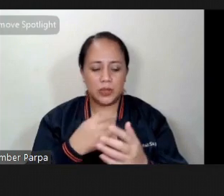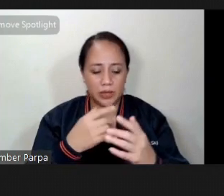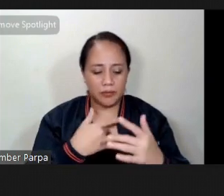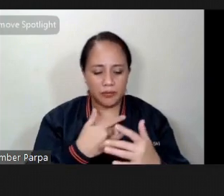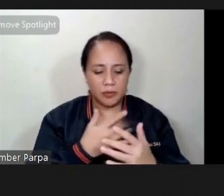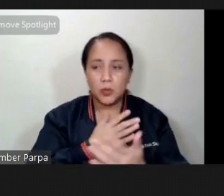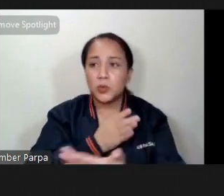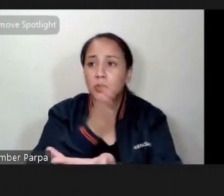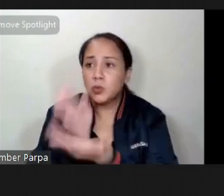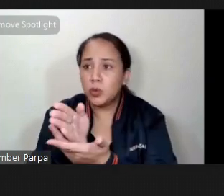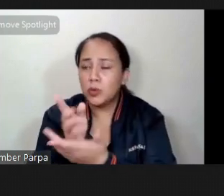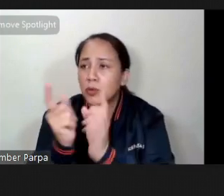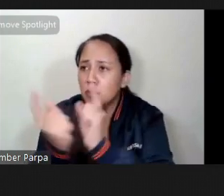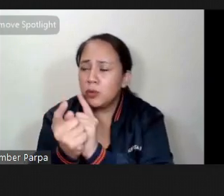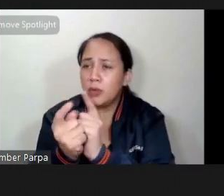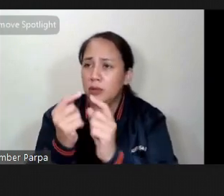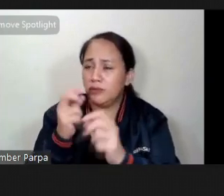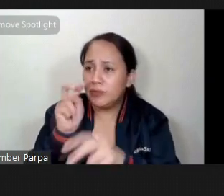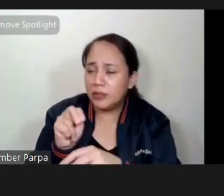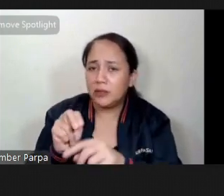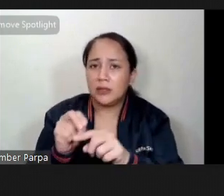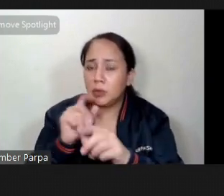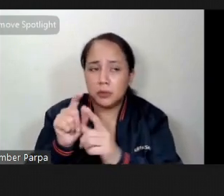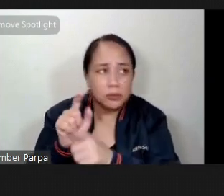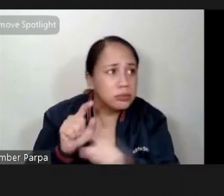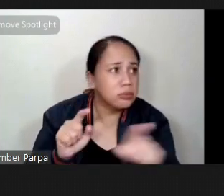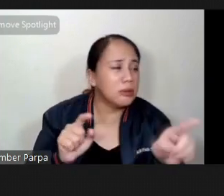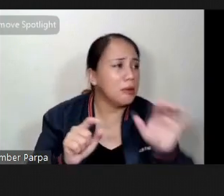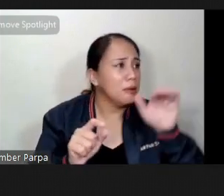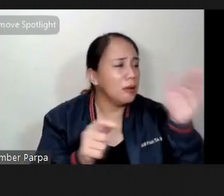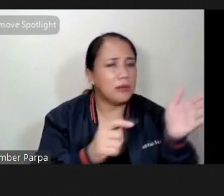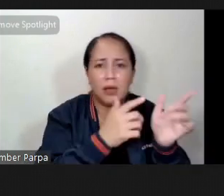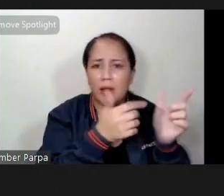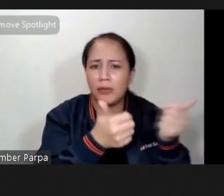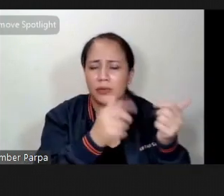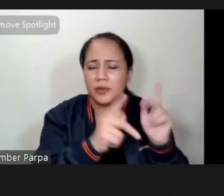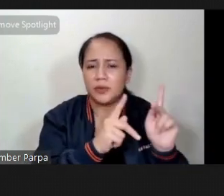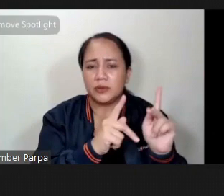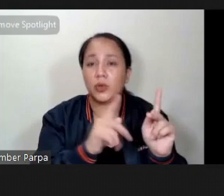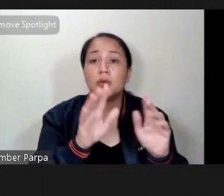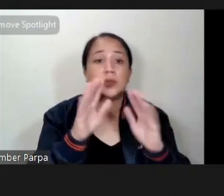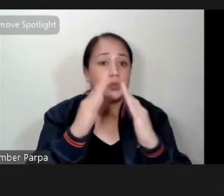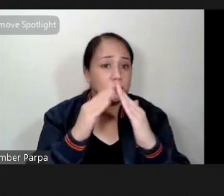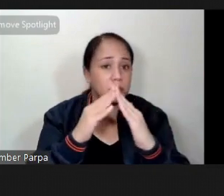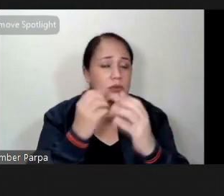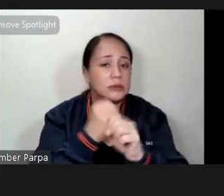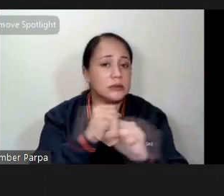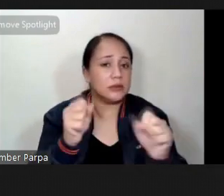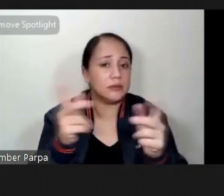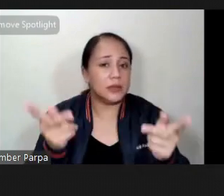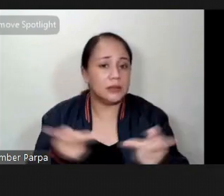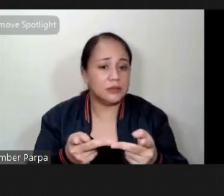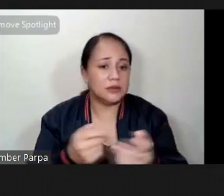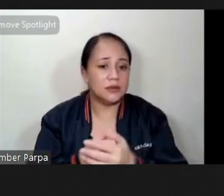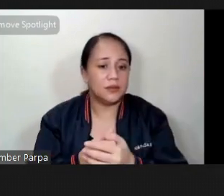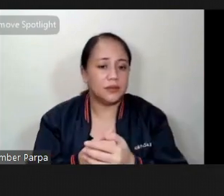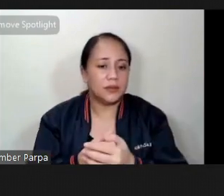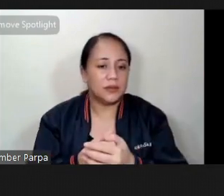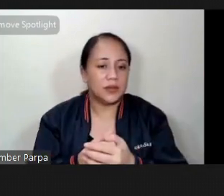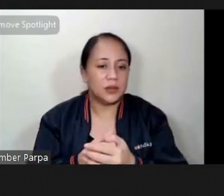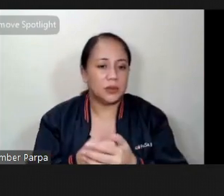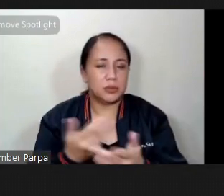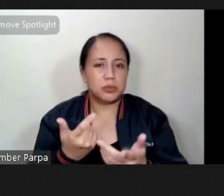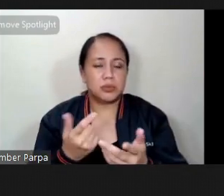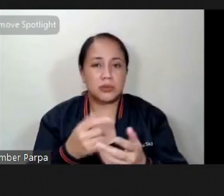run away from. Your home should be a place where they feel safe, not a place where they always feel anxious